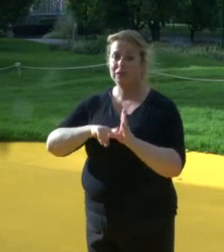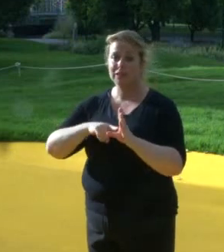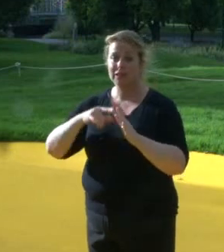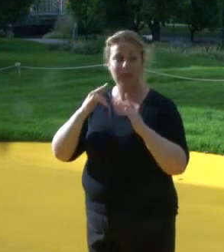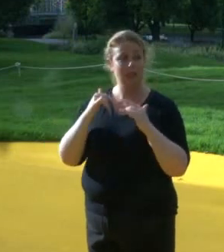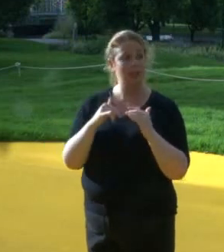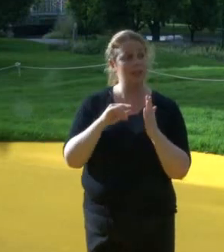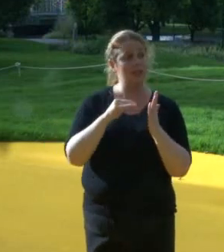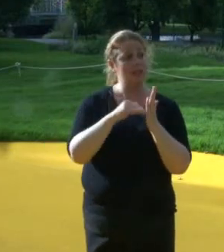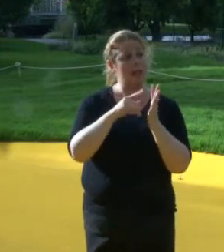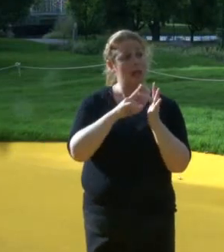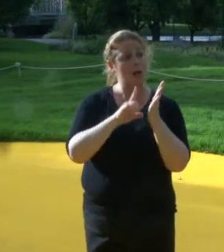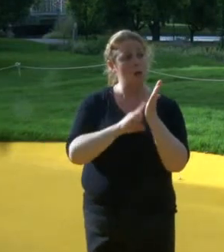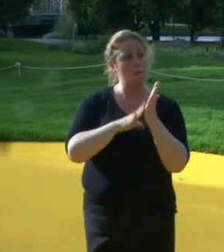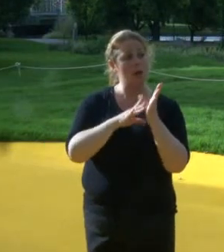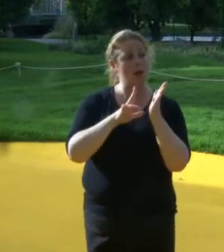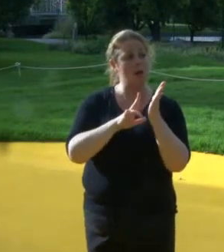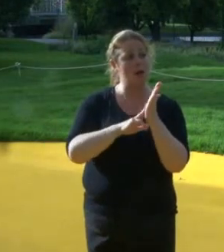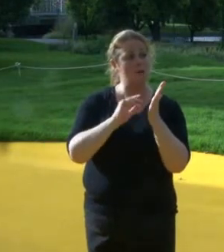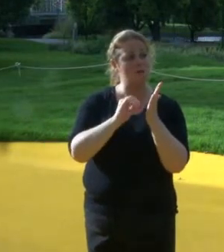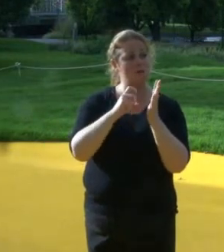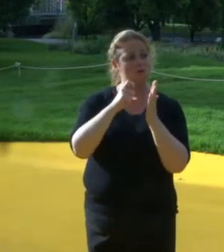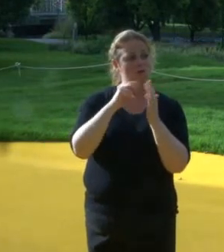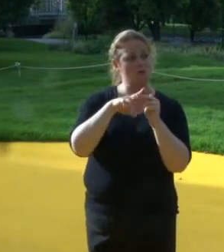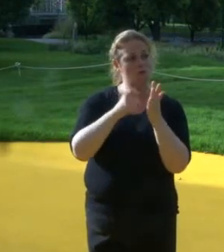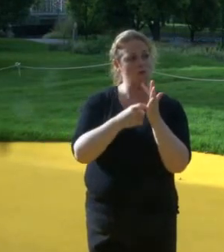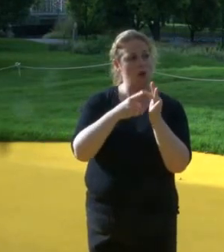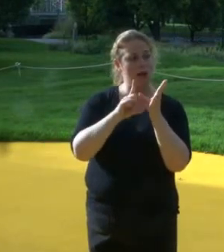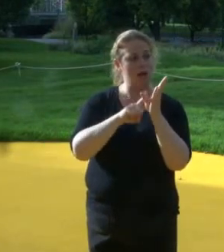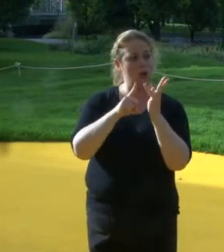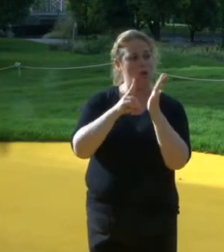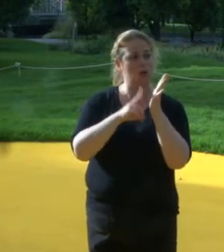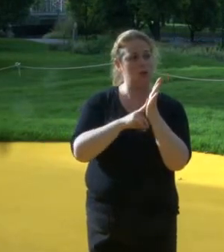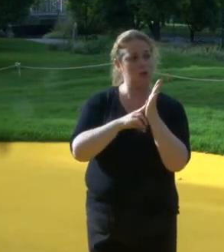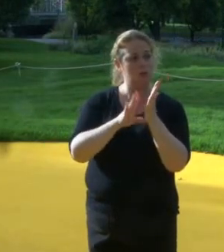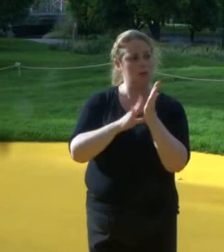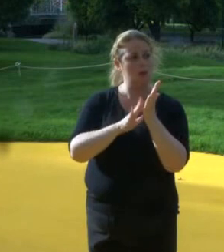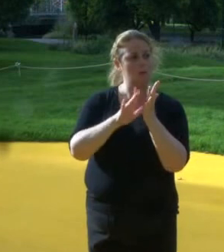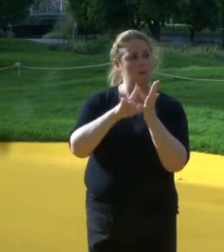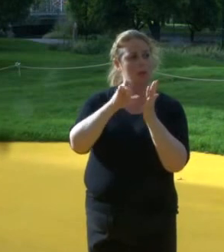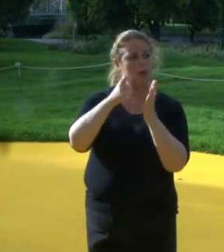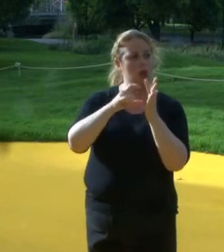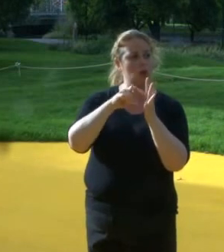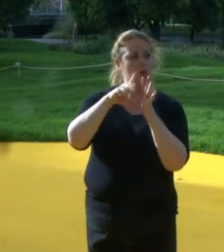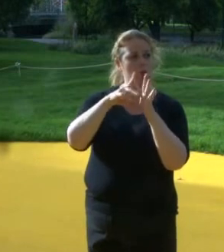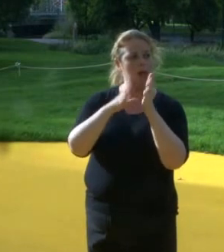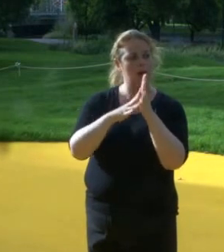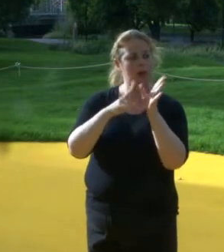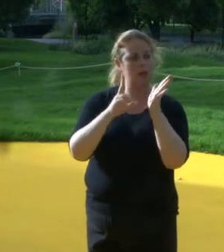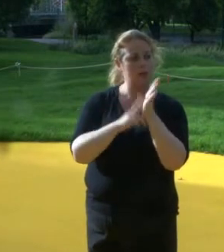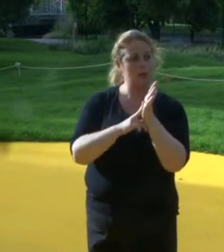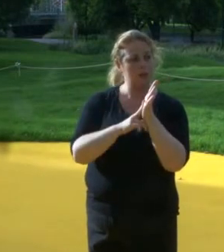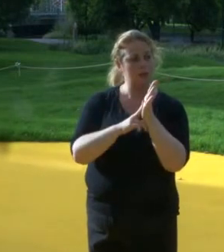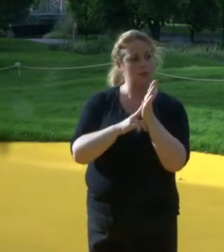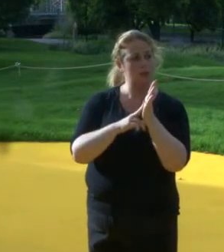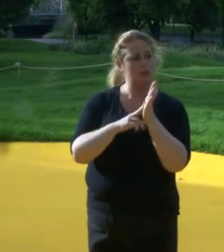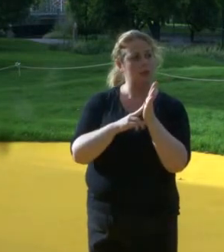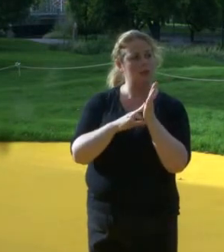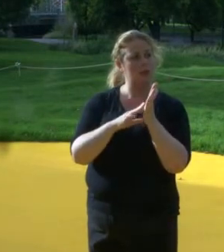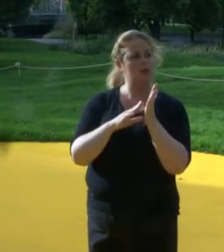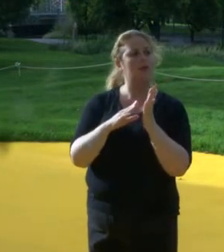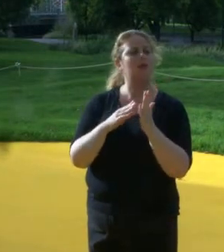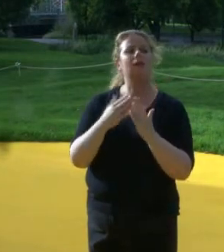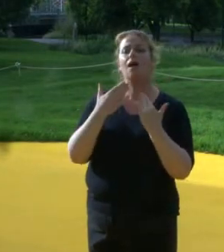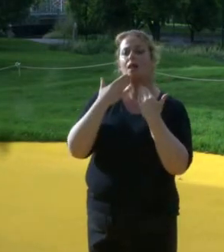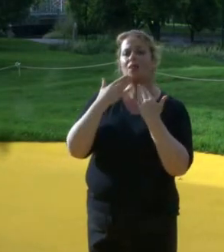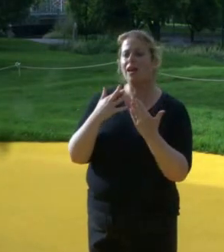Freylon, Kath Moore and convener Caris McEwen. Thank you all for your service,